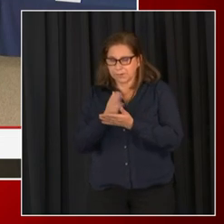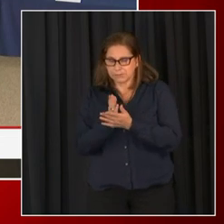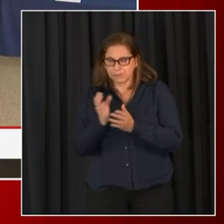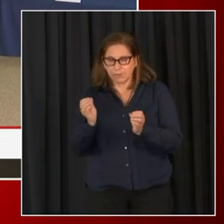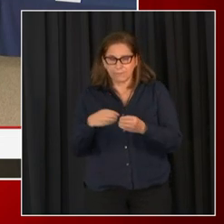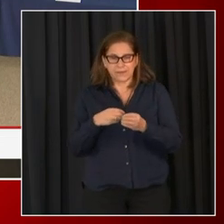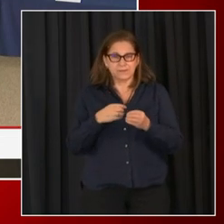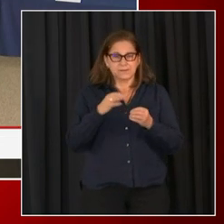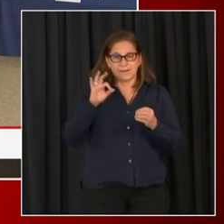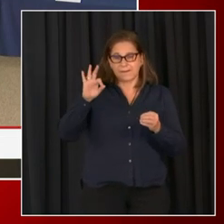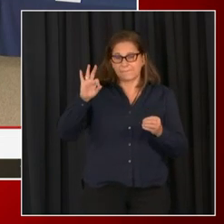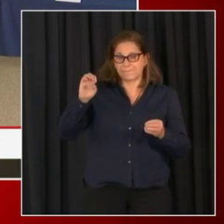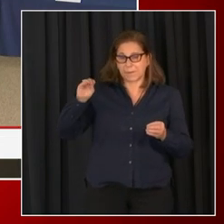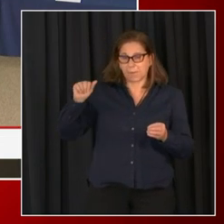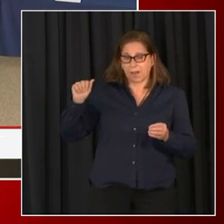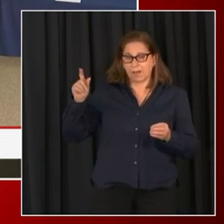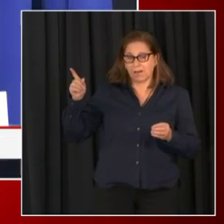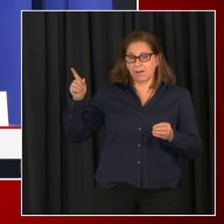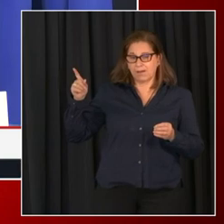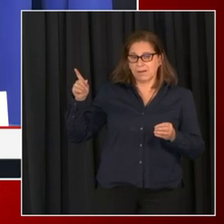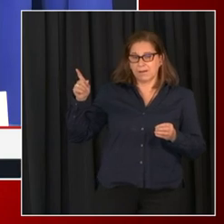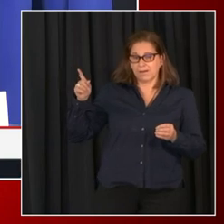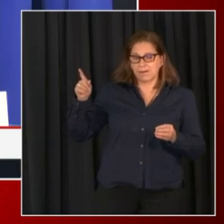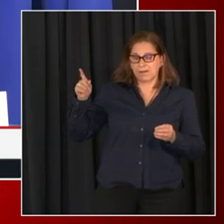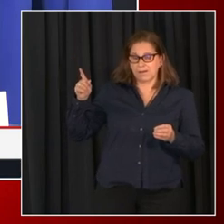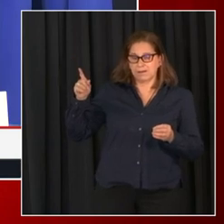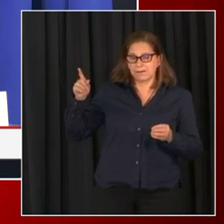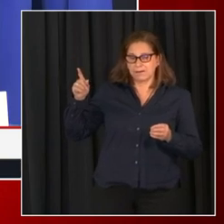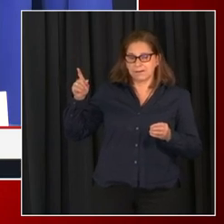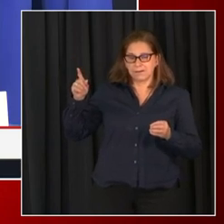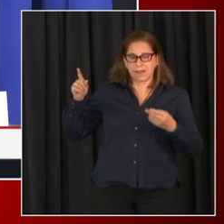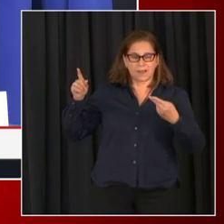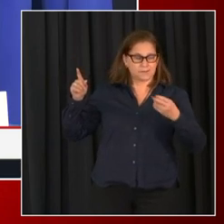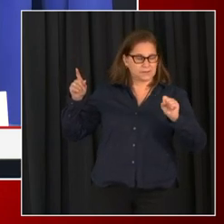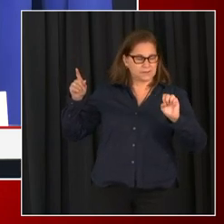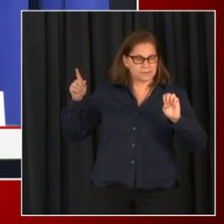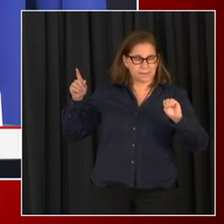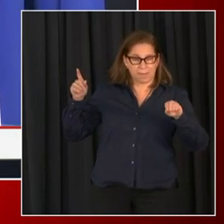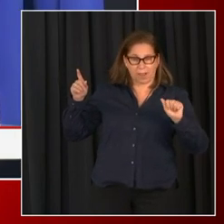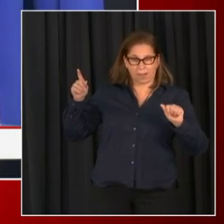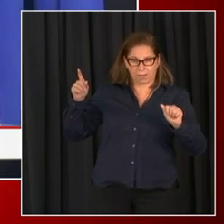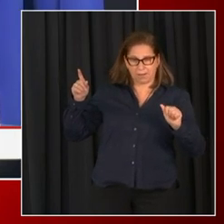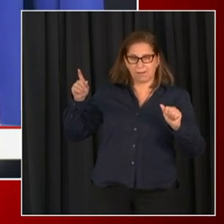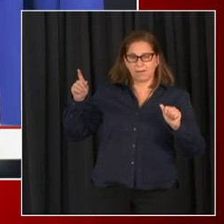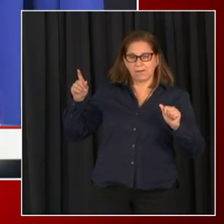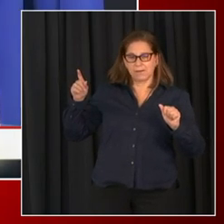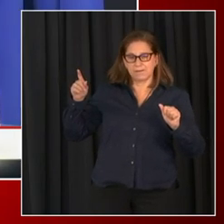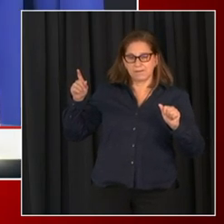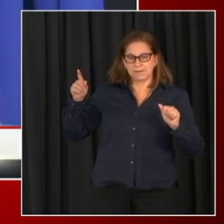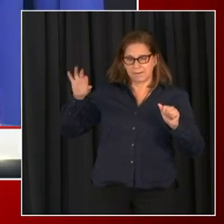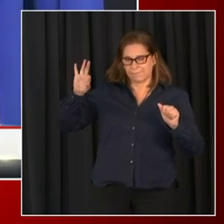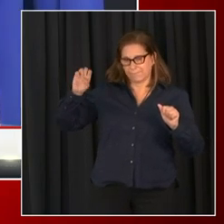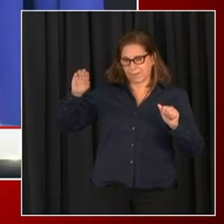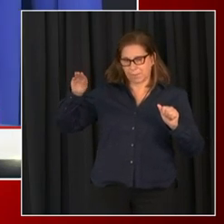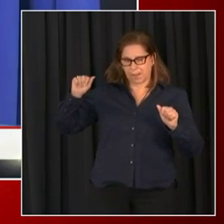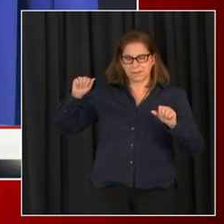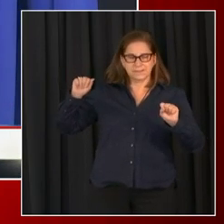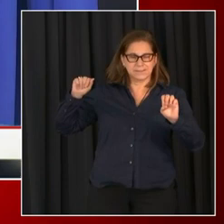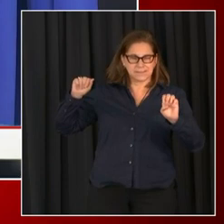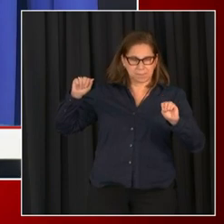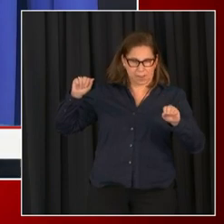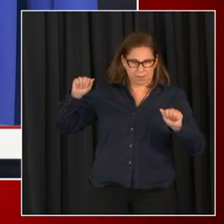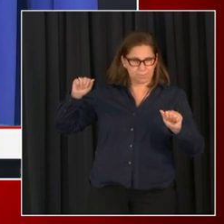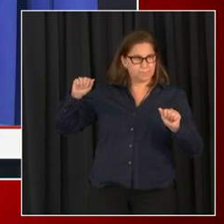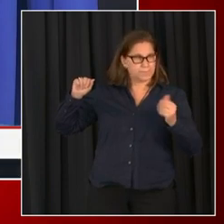team to submit reimbursements. So to date, we have submitted $153 million